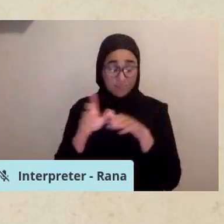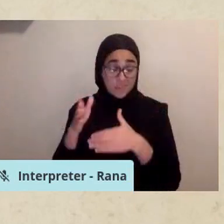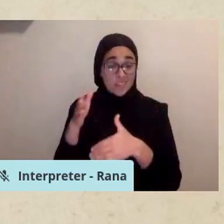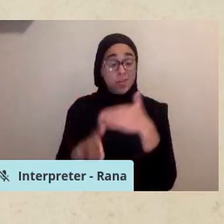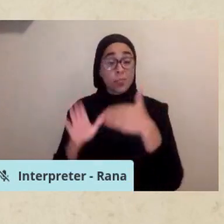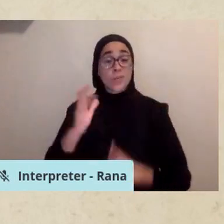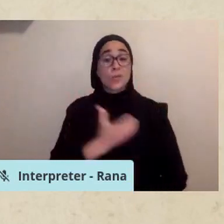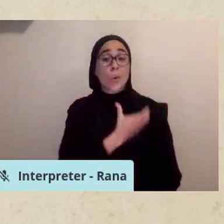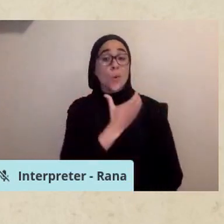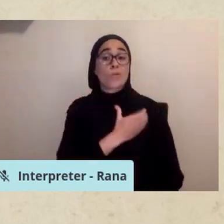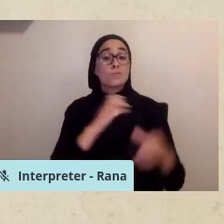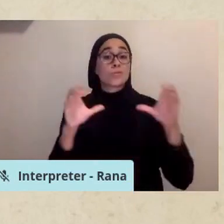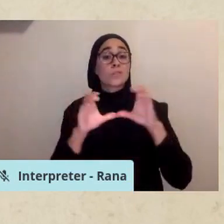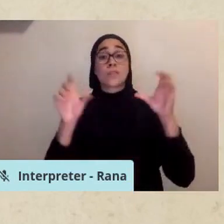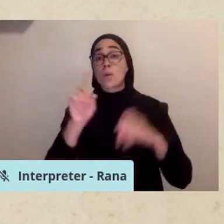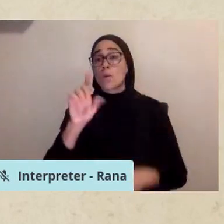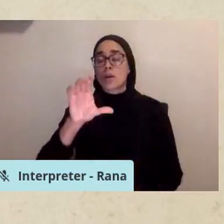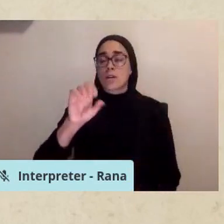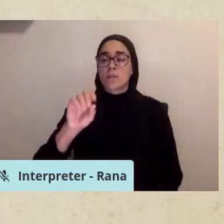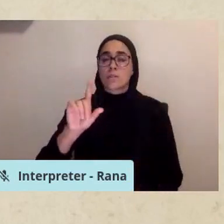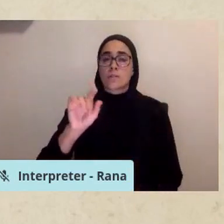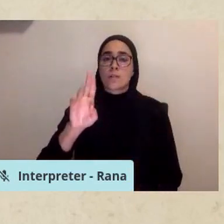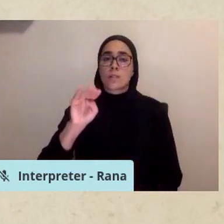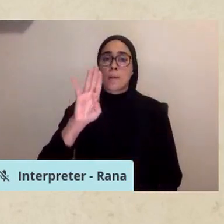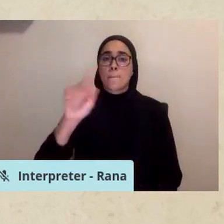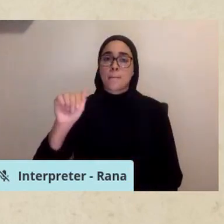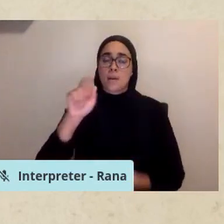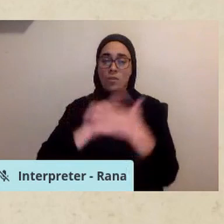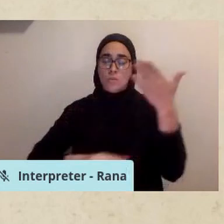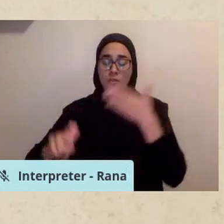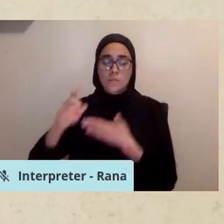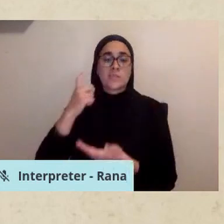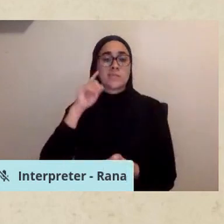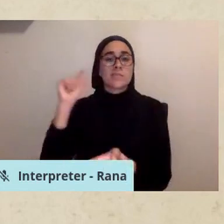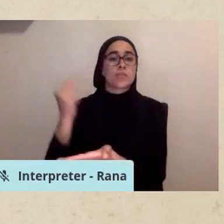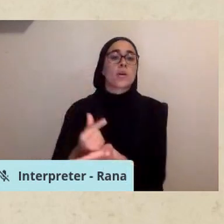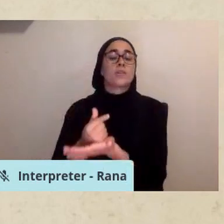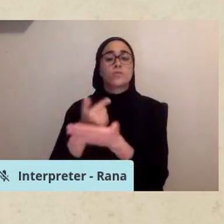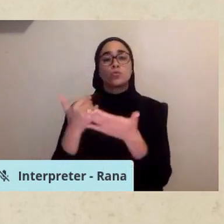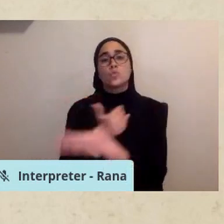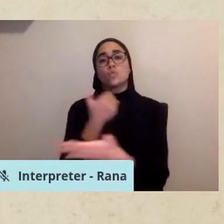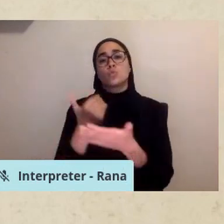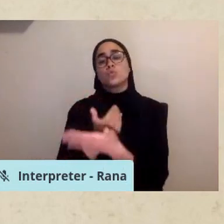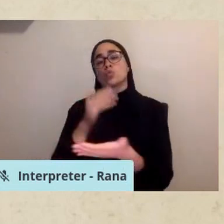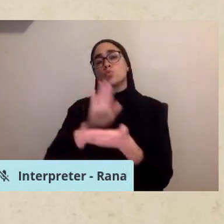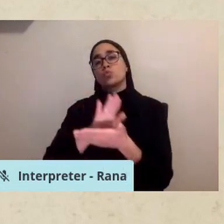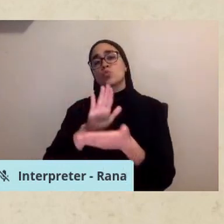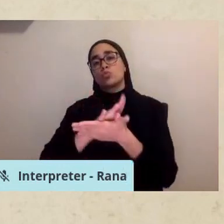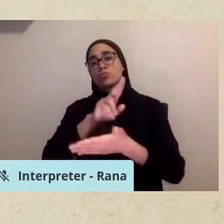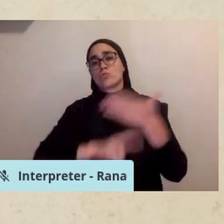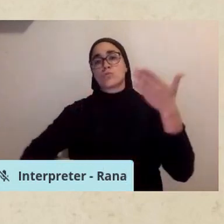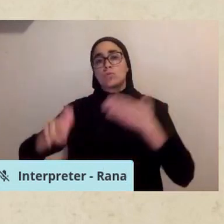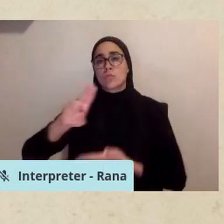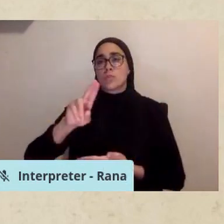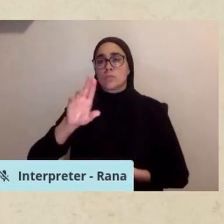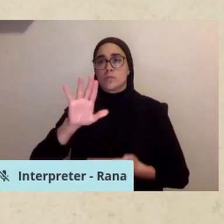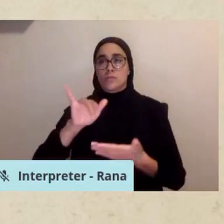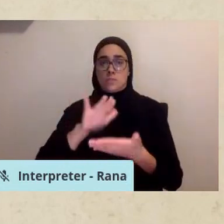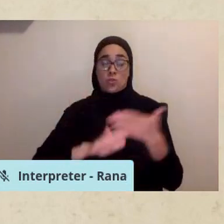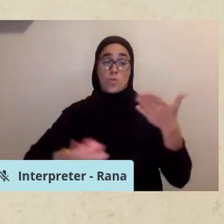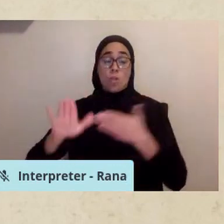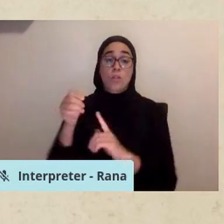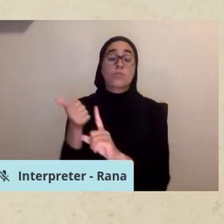coaching certification at Columbia University and is a graduate of the New School University and Vassar College. She is a devoted